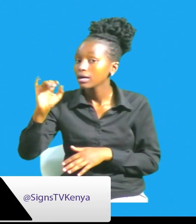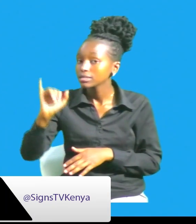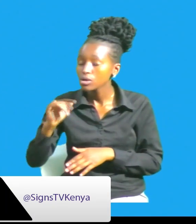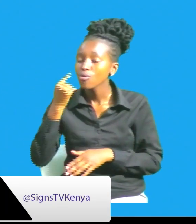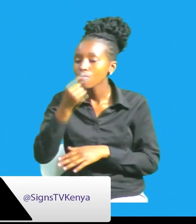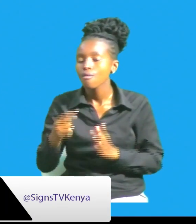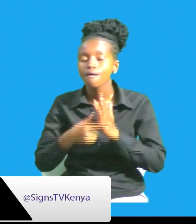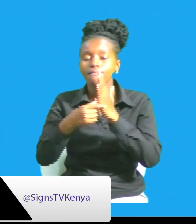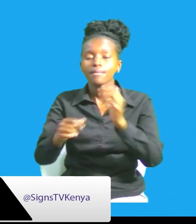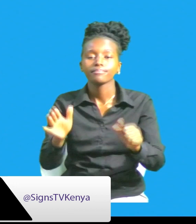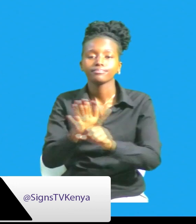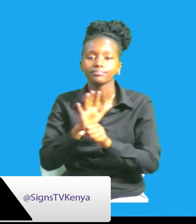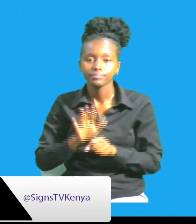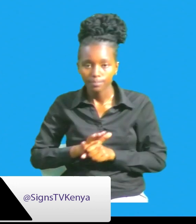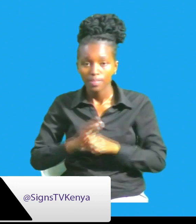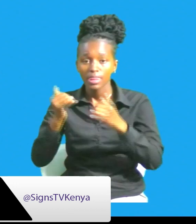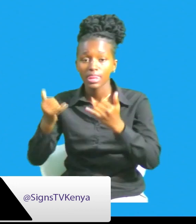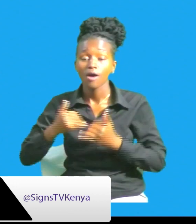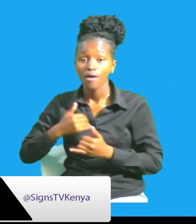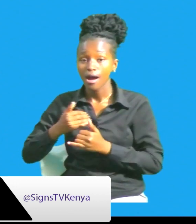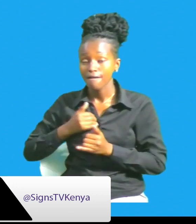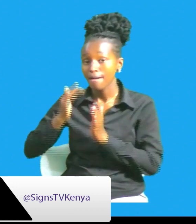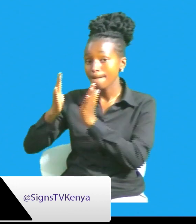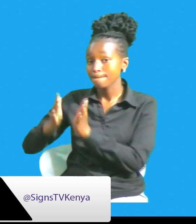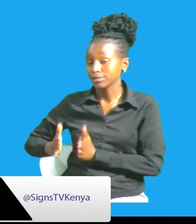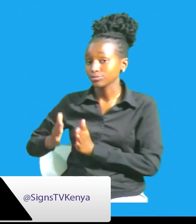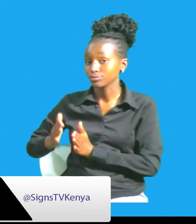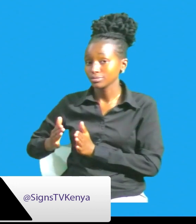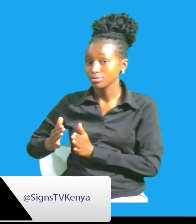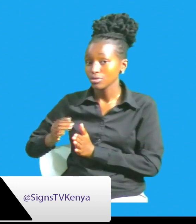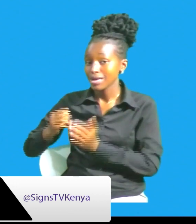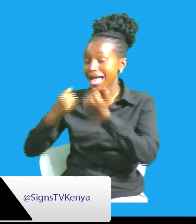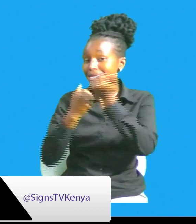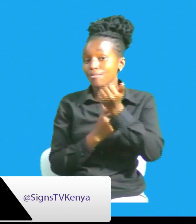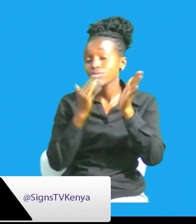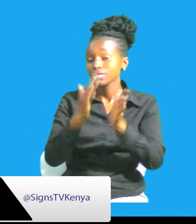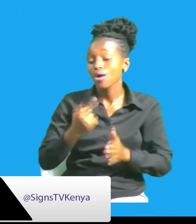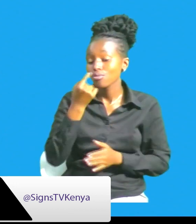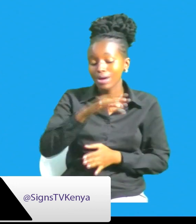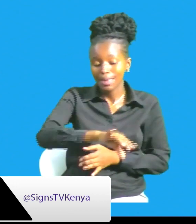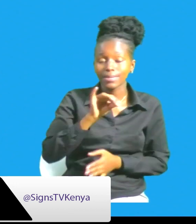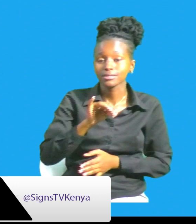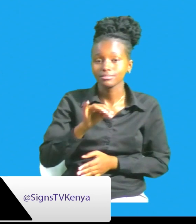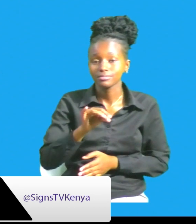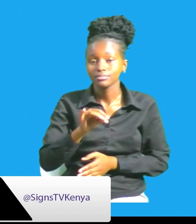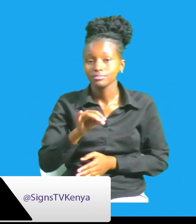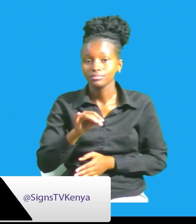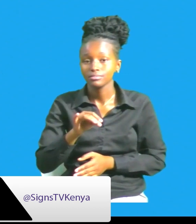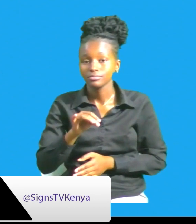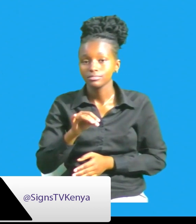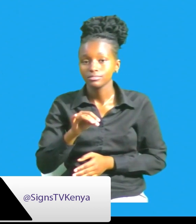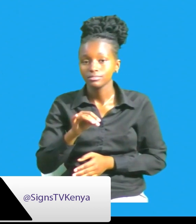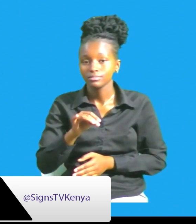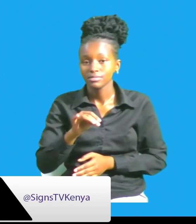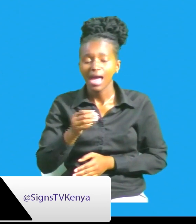Ukomaju. So there's this fan, alichukua tu chewing gum yenye this guy has chewed vizuri sana. Imagine haina hata